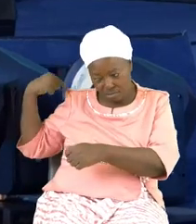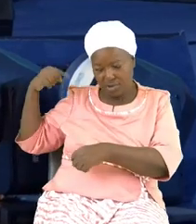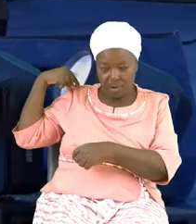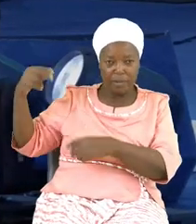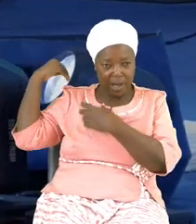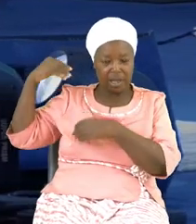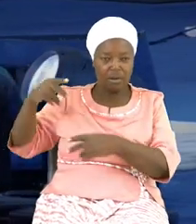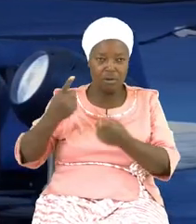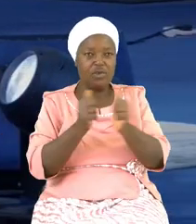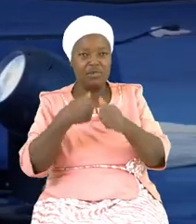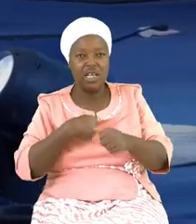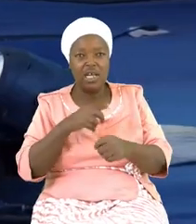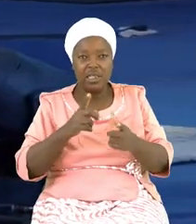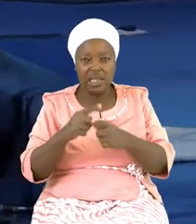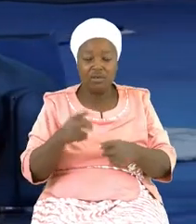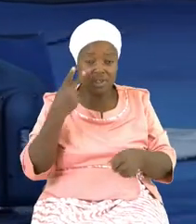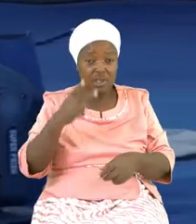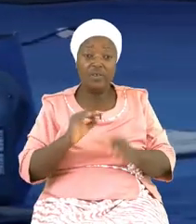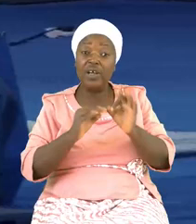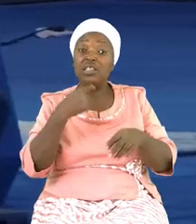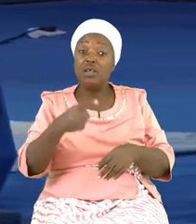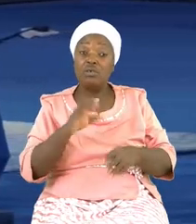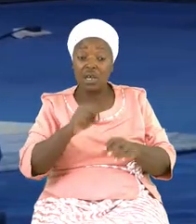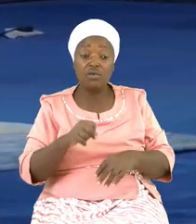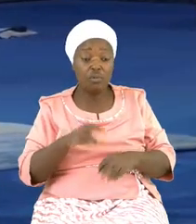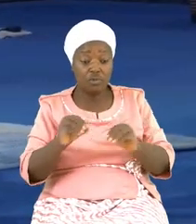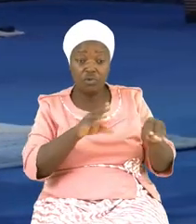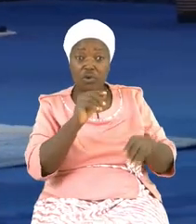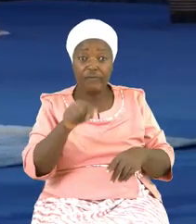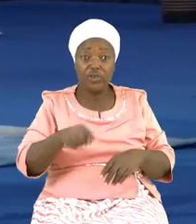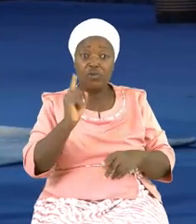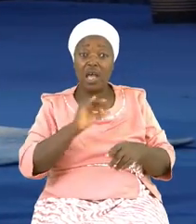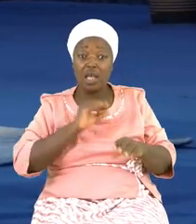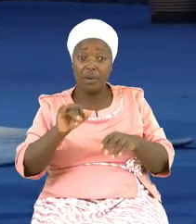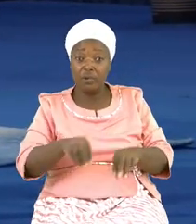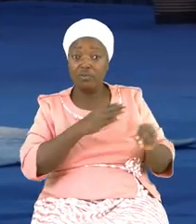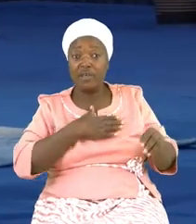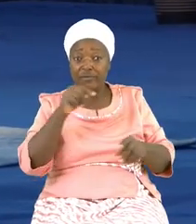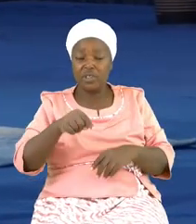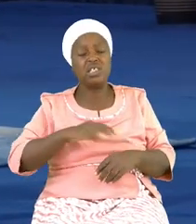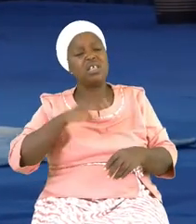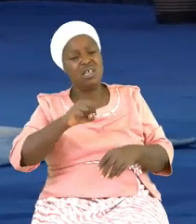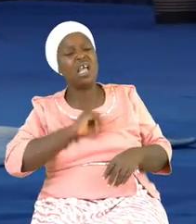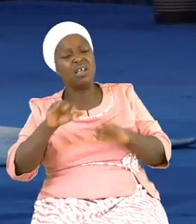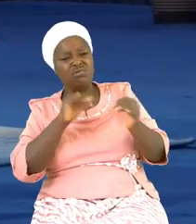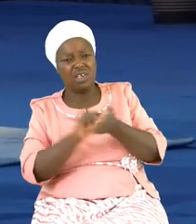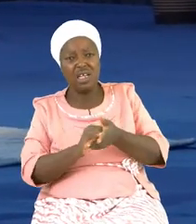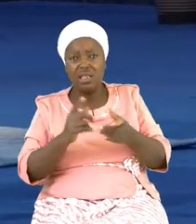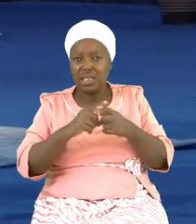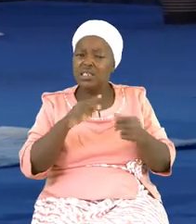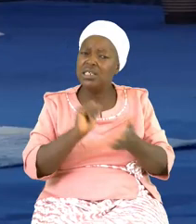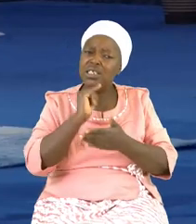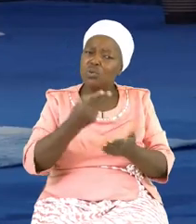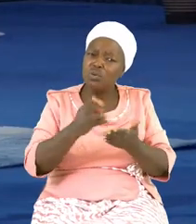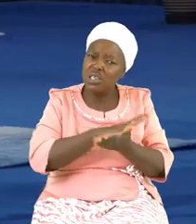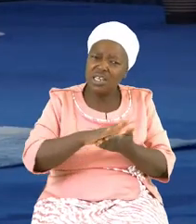anyway, put my foot, put your foot there, can you do that? He said, yes, I can do that. I said, but that's holiness. Christ is